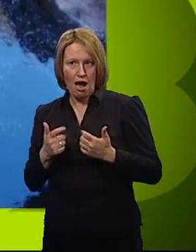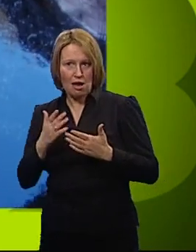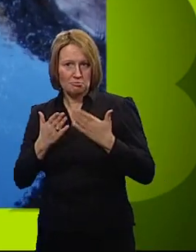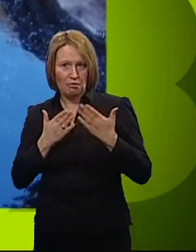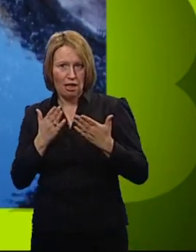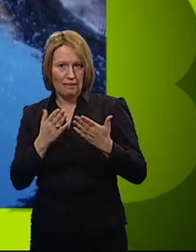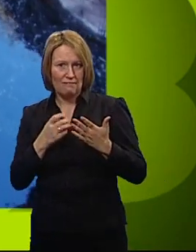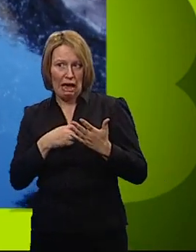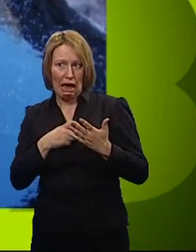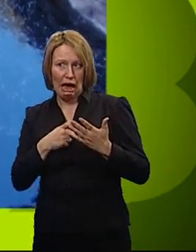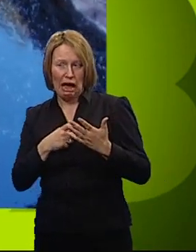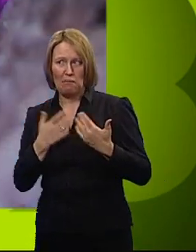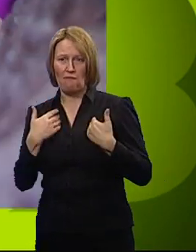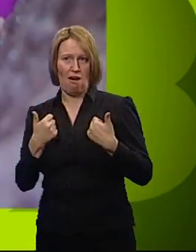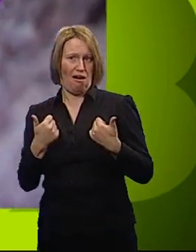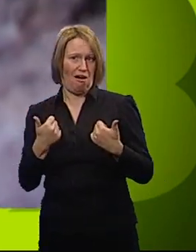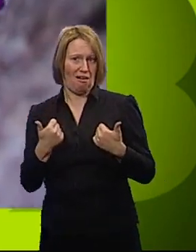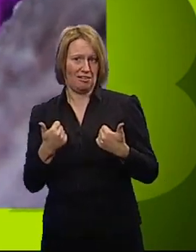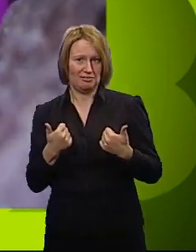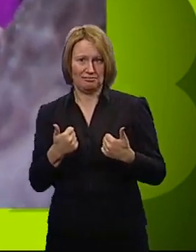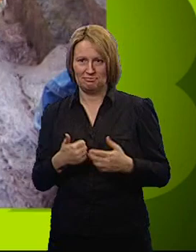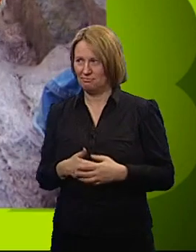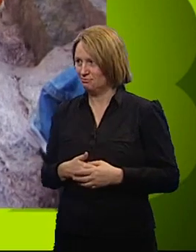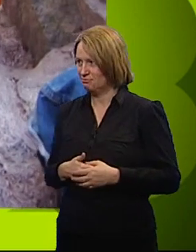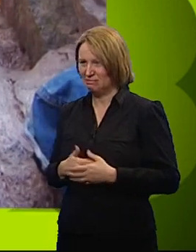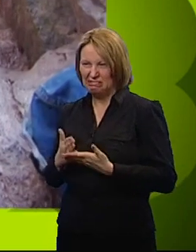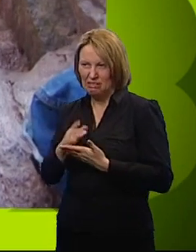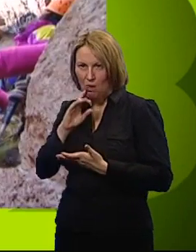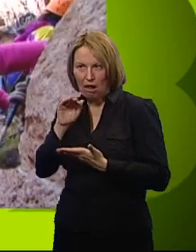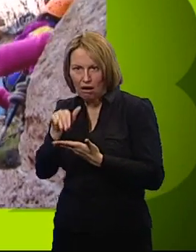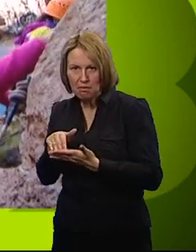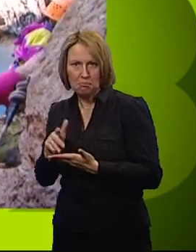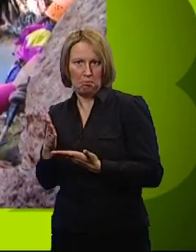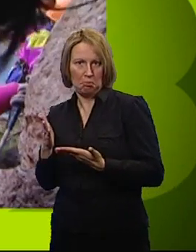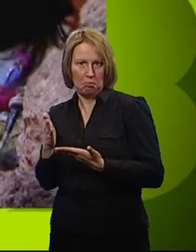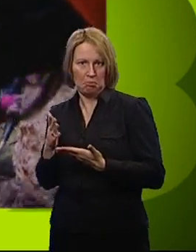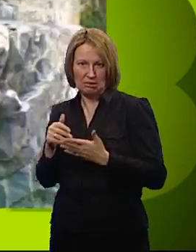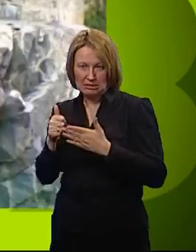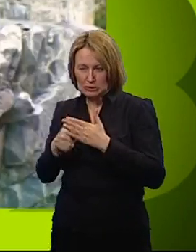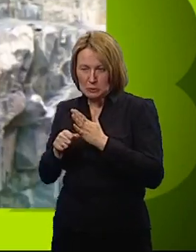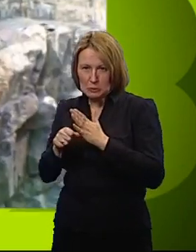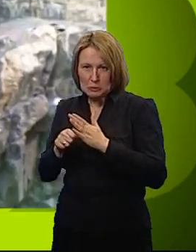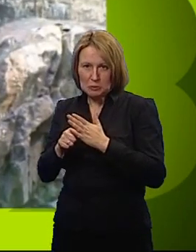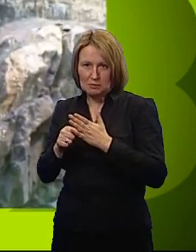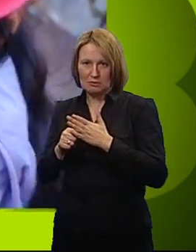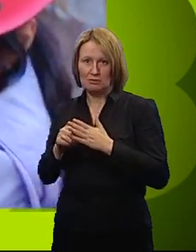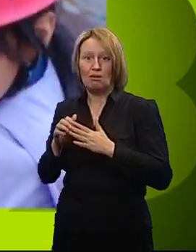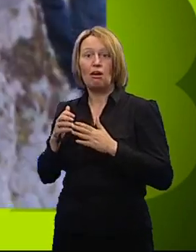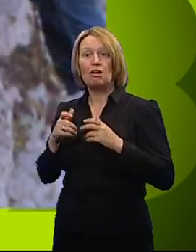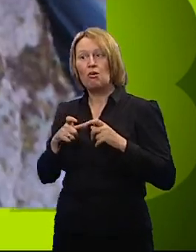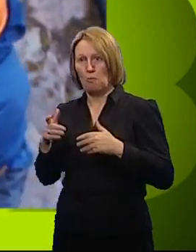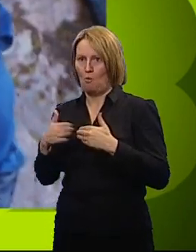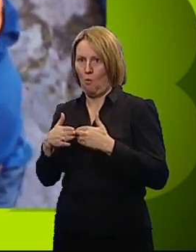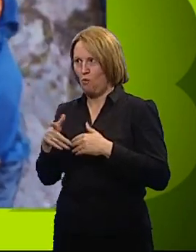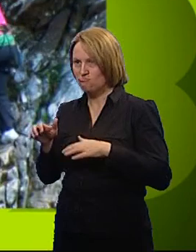felt terror like it ever. Phew, I wasn't sure she was going to make it. But despite overcoming that tough start, the